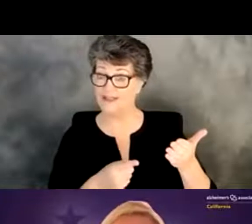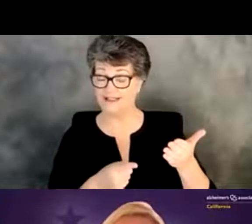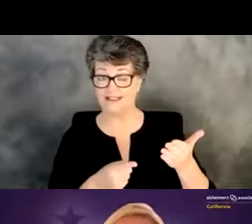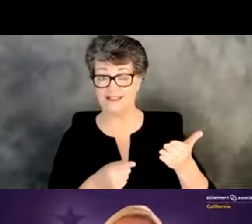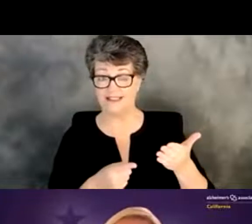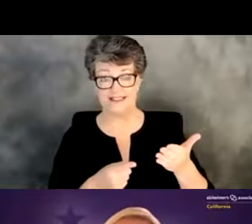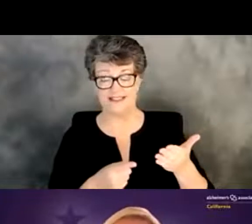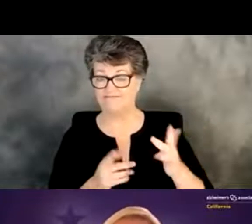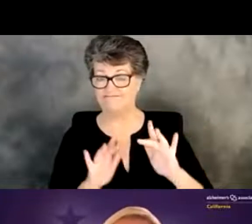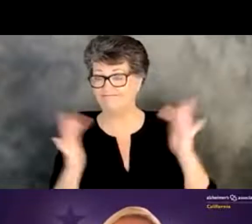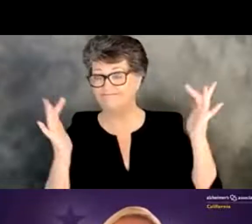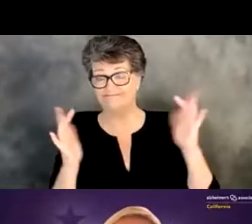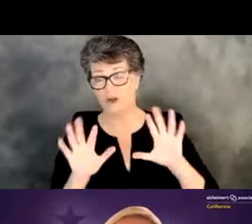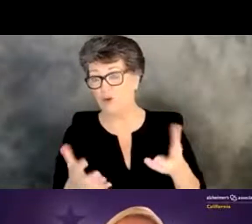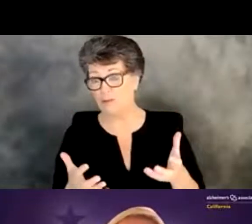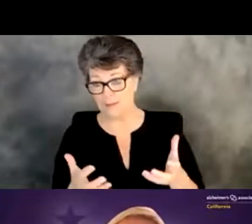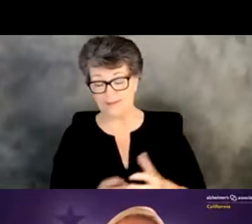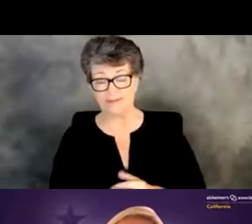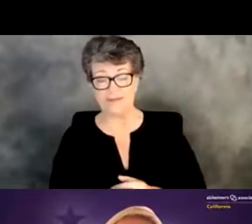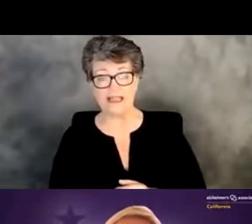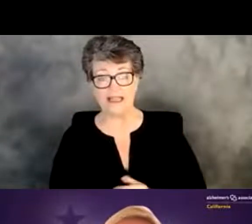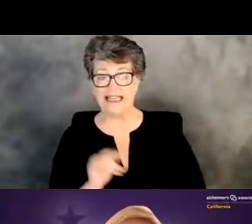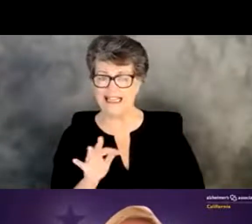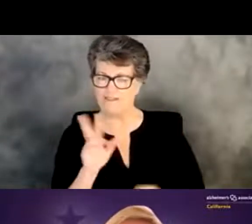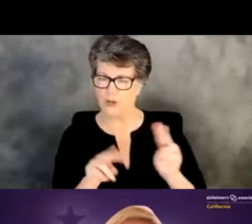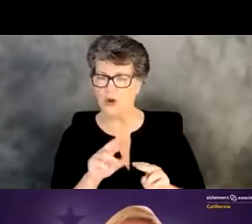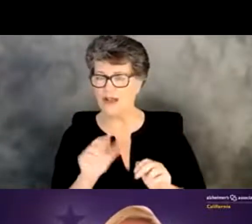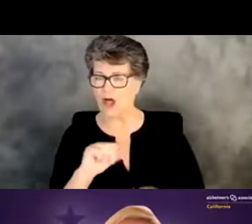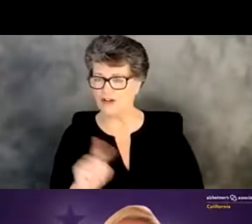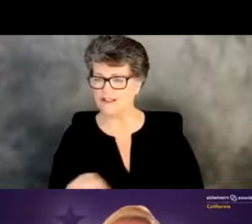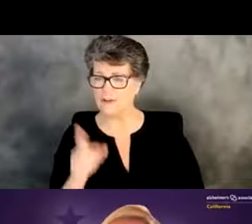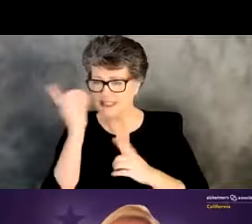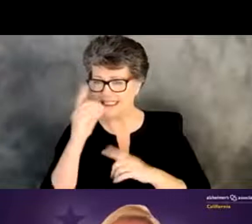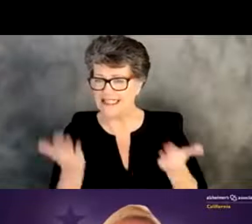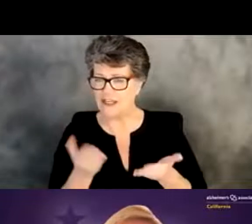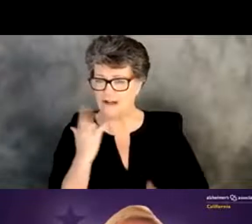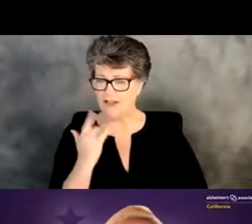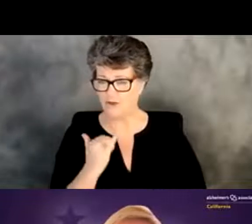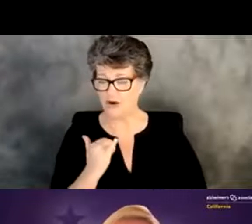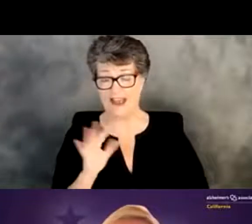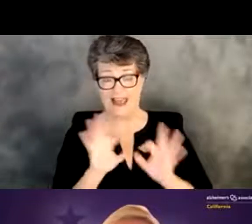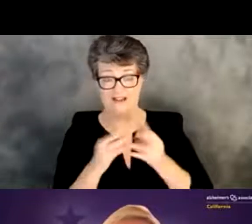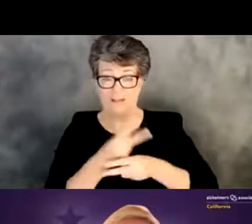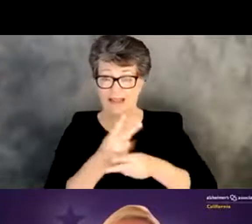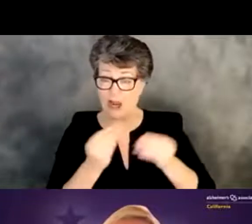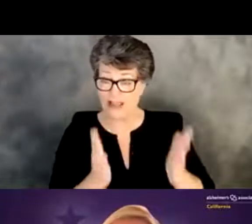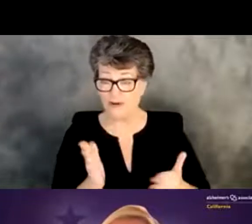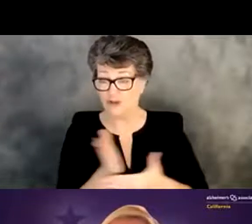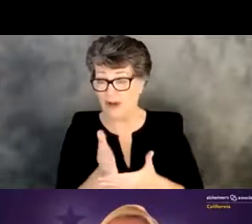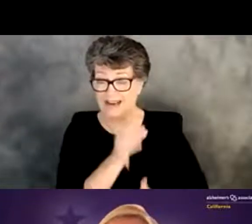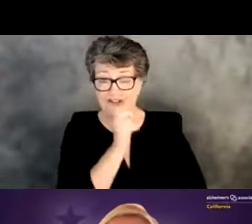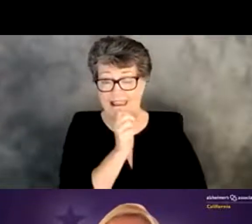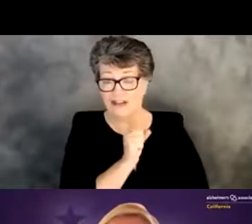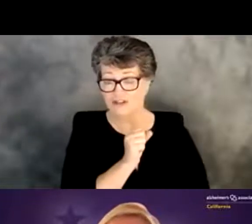distinguished body is if you look at Alzheimer's disease in California, family caregivers range in age